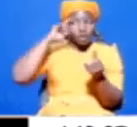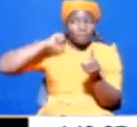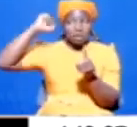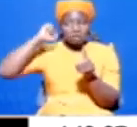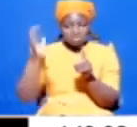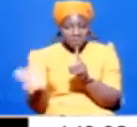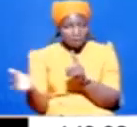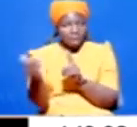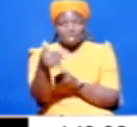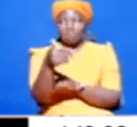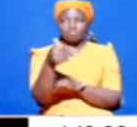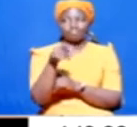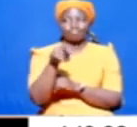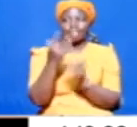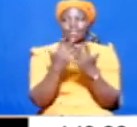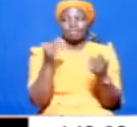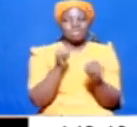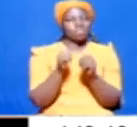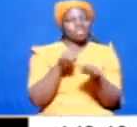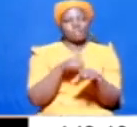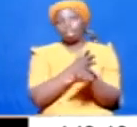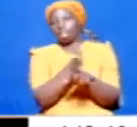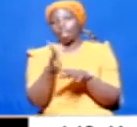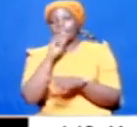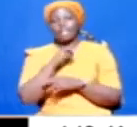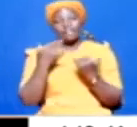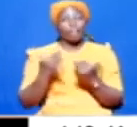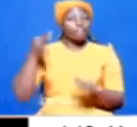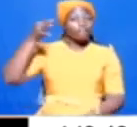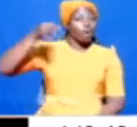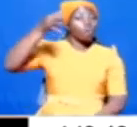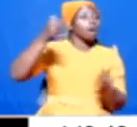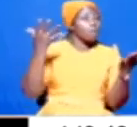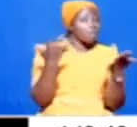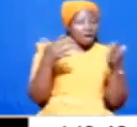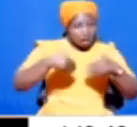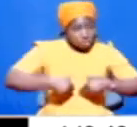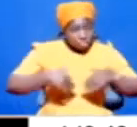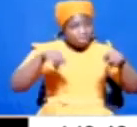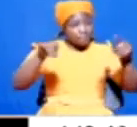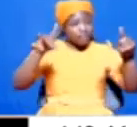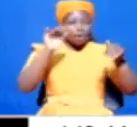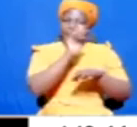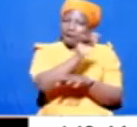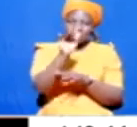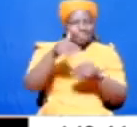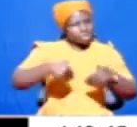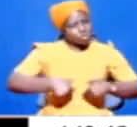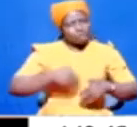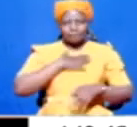mobilization is something of the past, and the future is where the youth themselves, we are urging the youth, they should resist